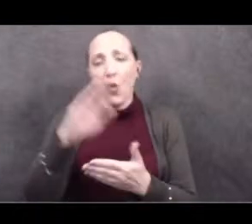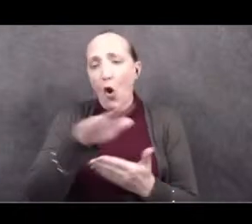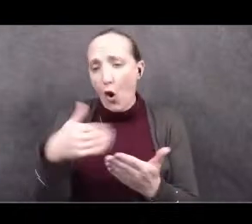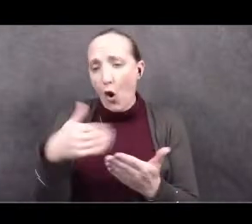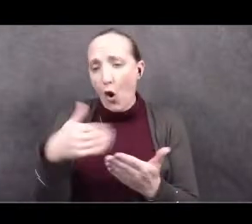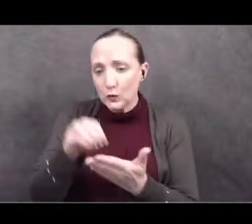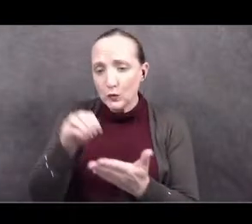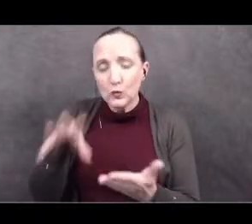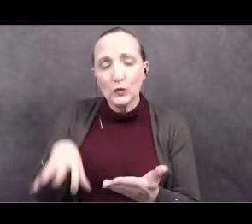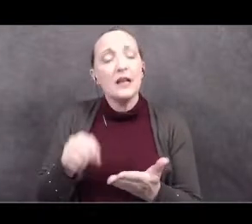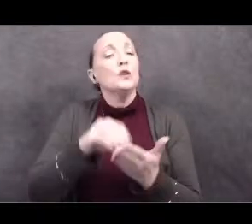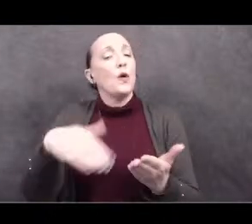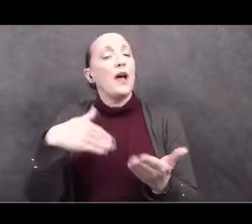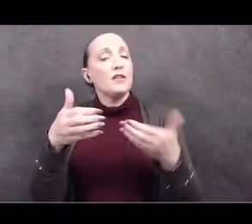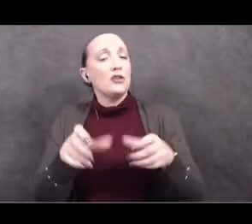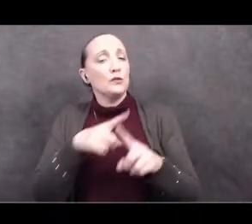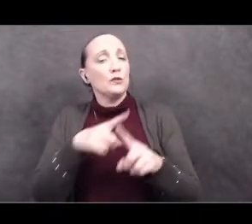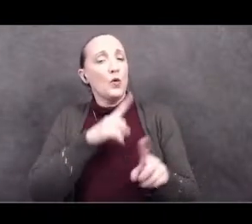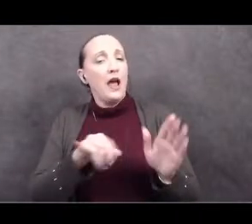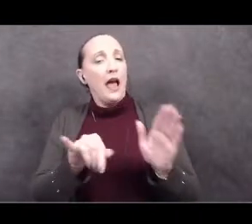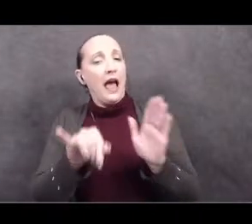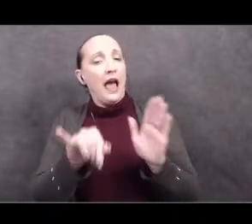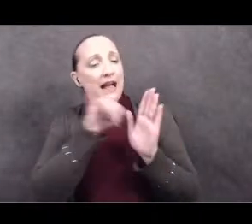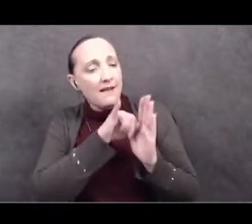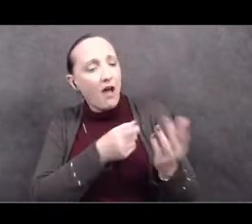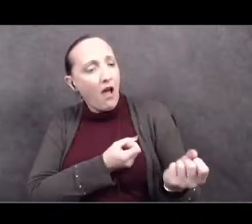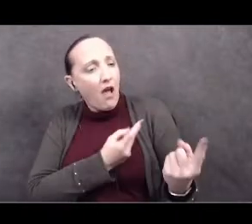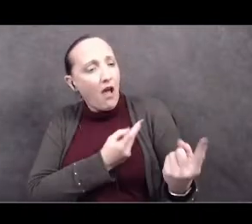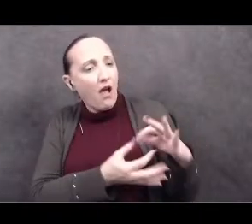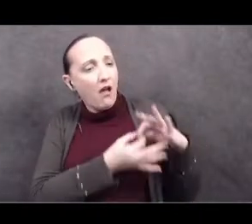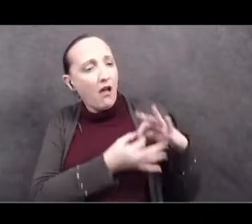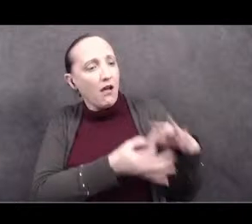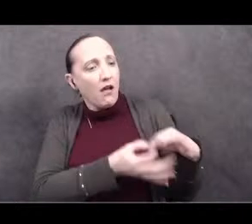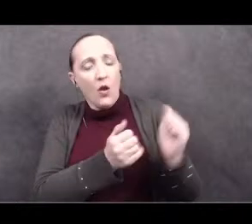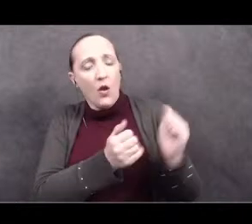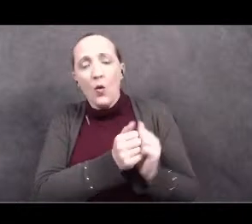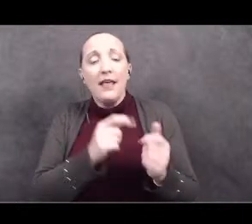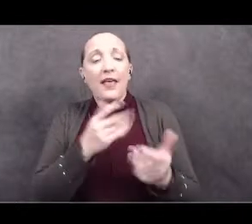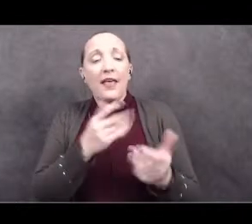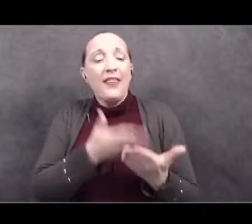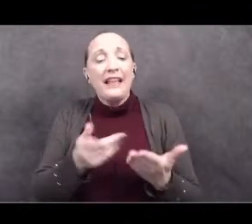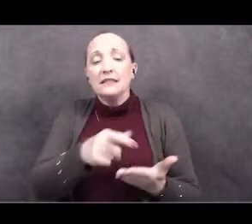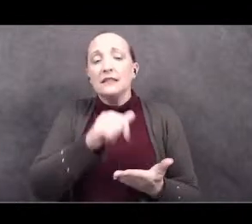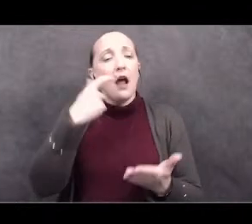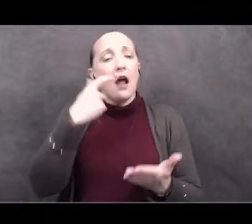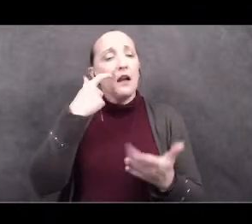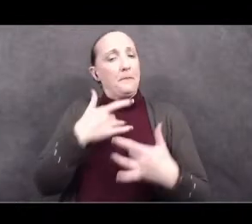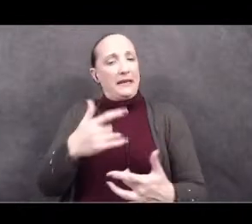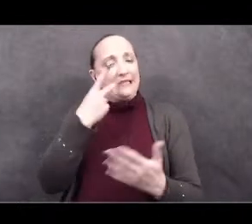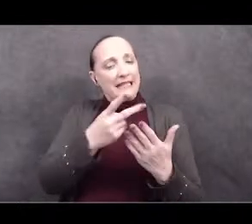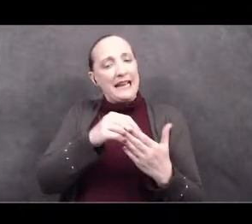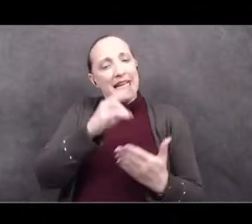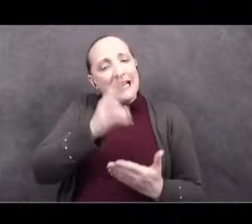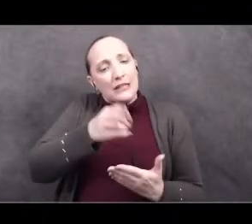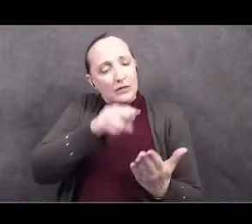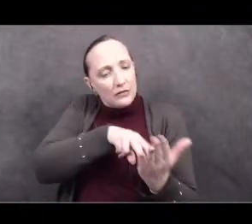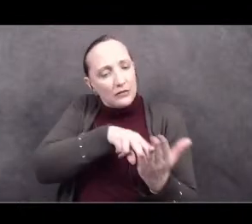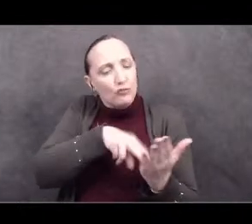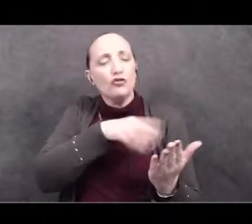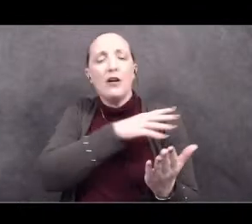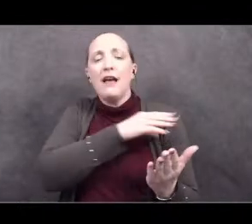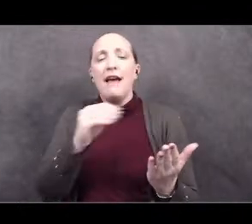will have the chance to identify with people they may not normally see in their literature or in the history text and all students get exposure to new